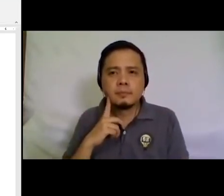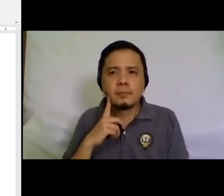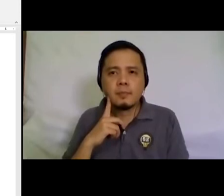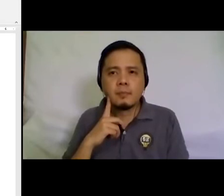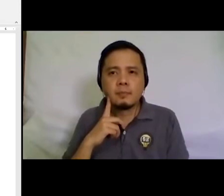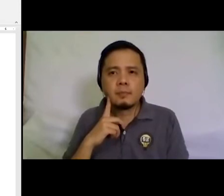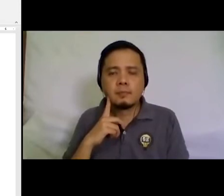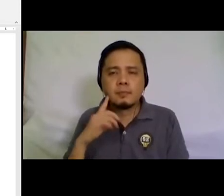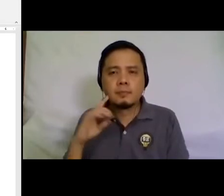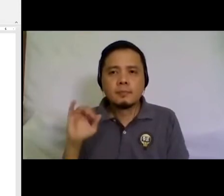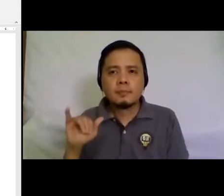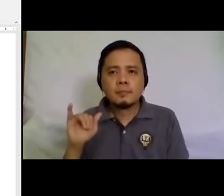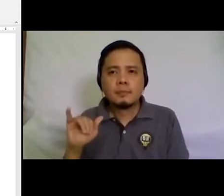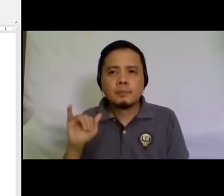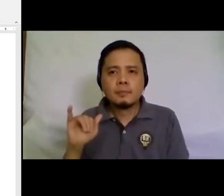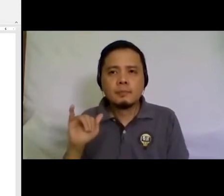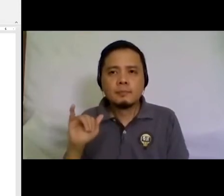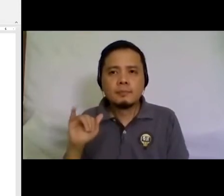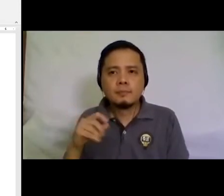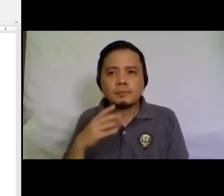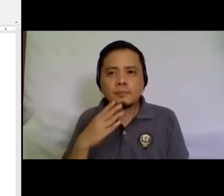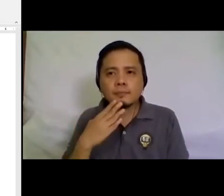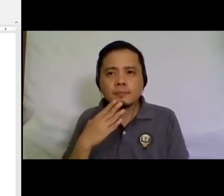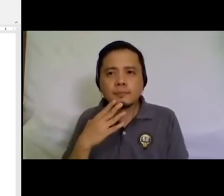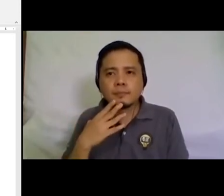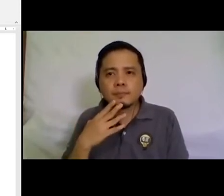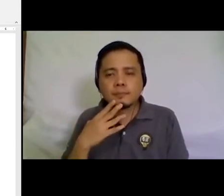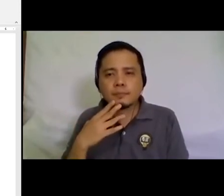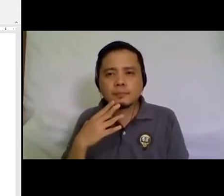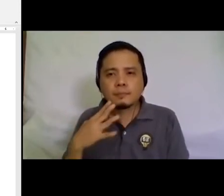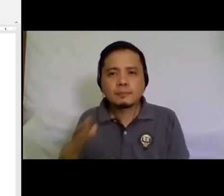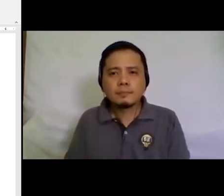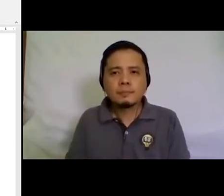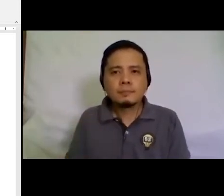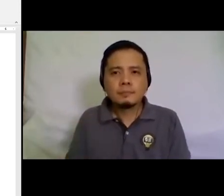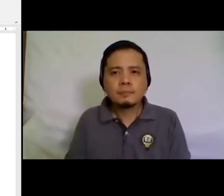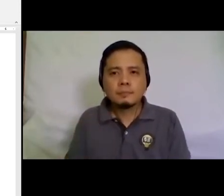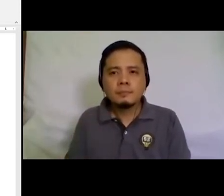Hmm. Number 3. That's number 3, right? So letter A.